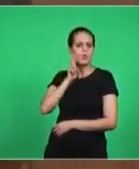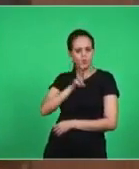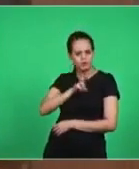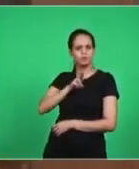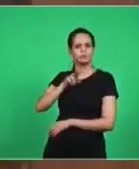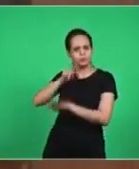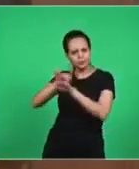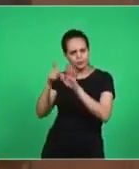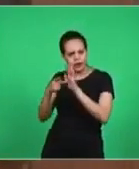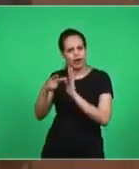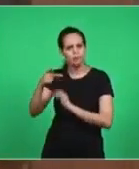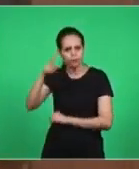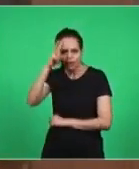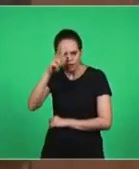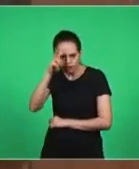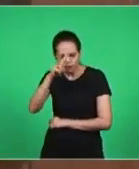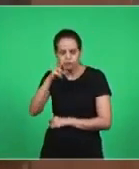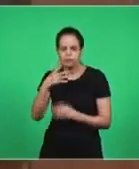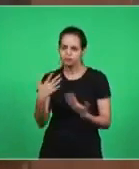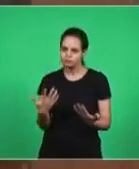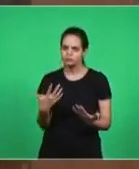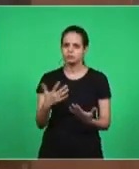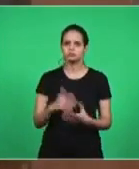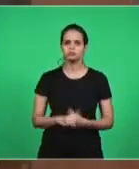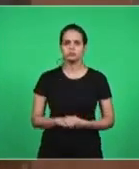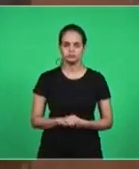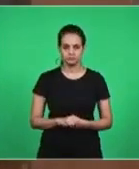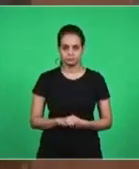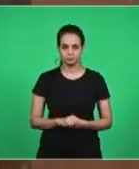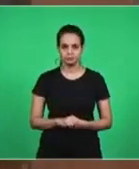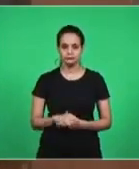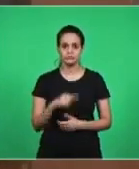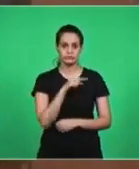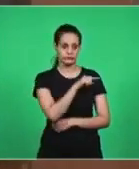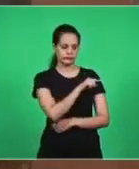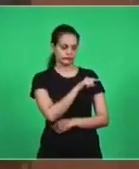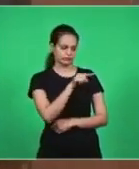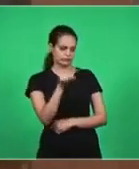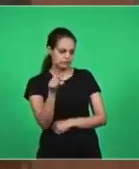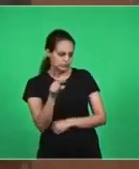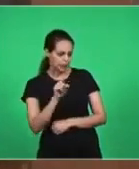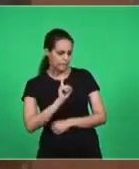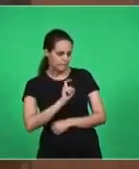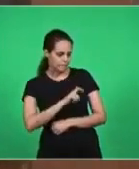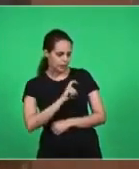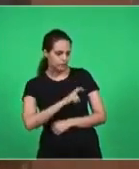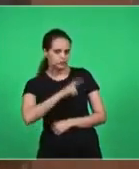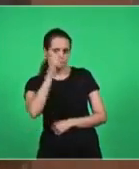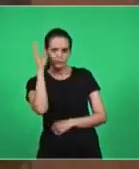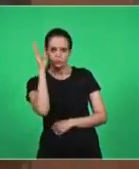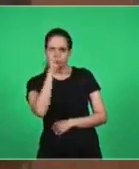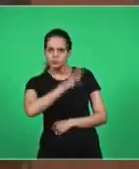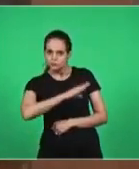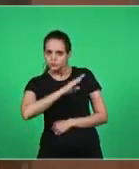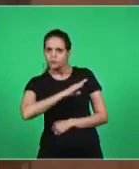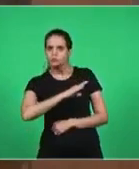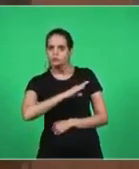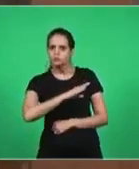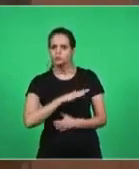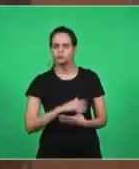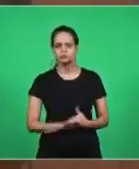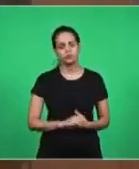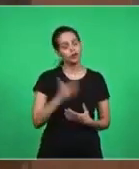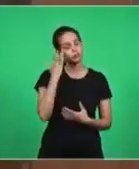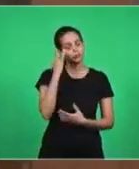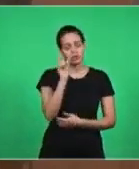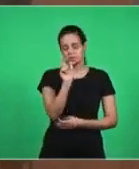he's saying that these people are not going to enter into the feast. They call them murderers.